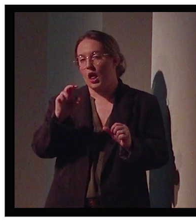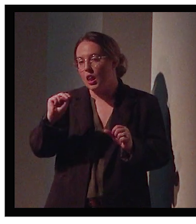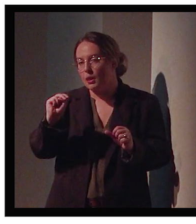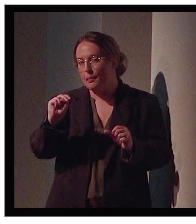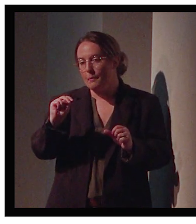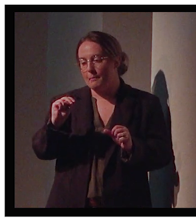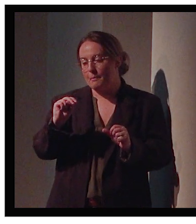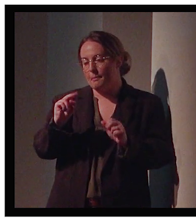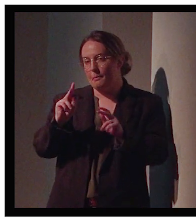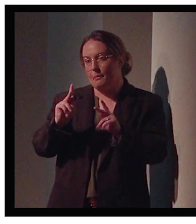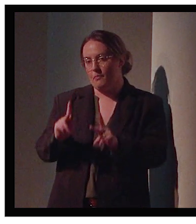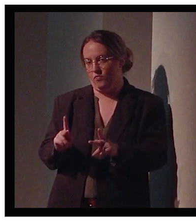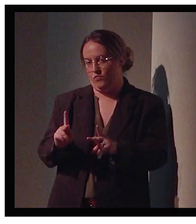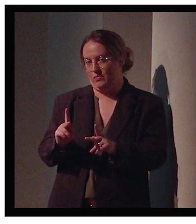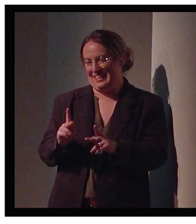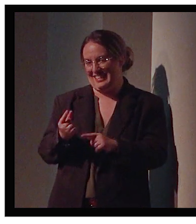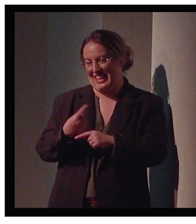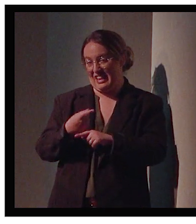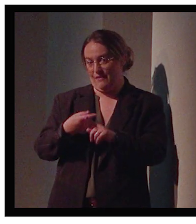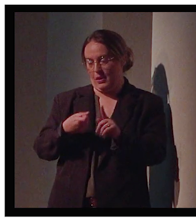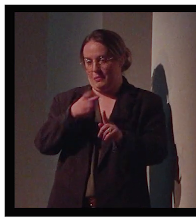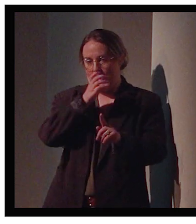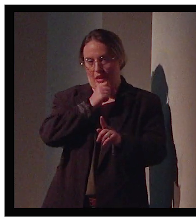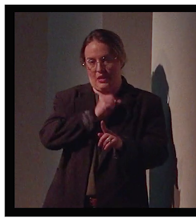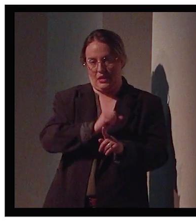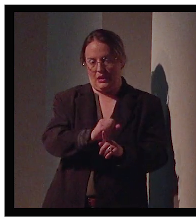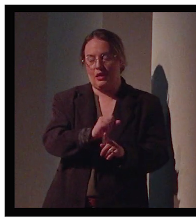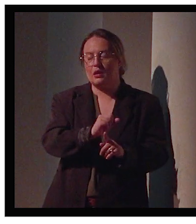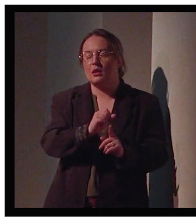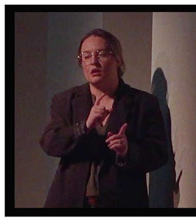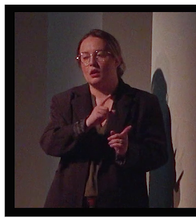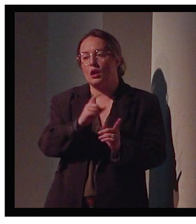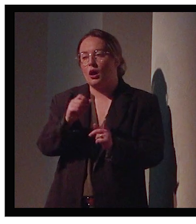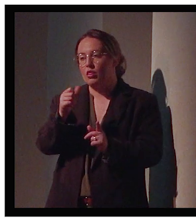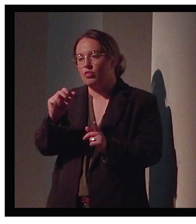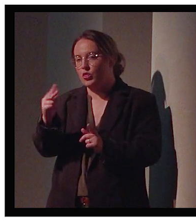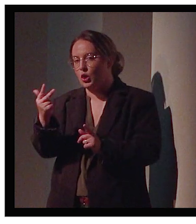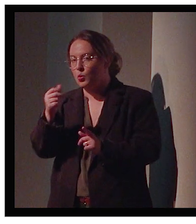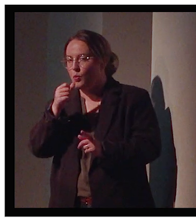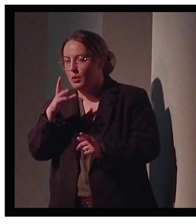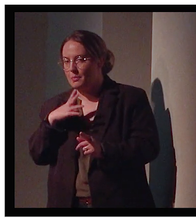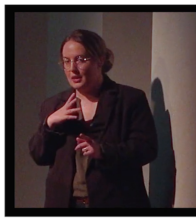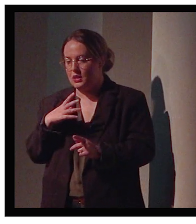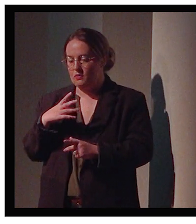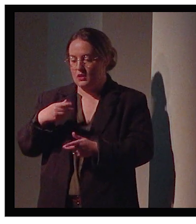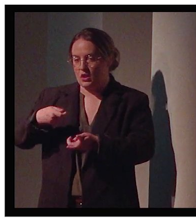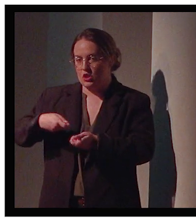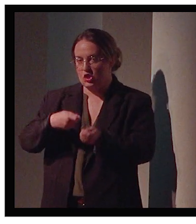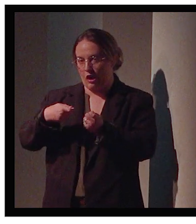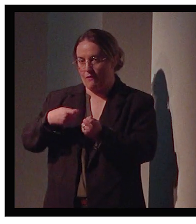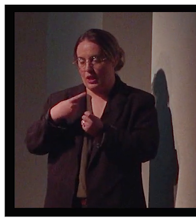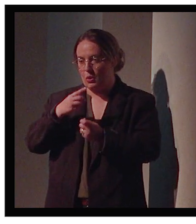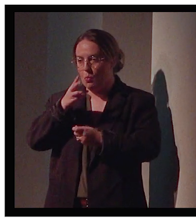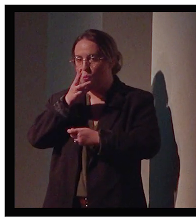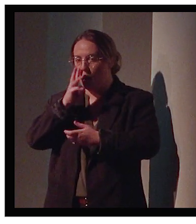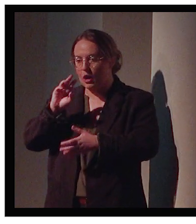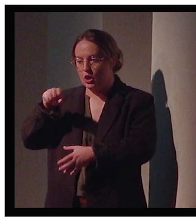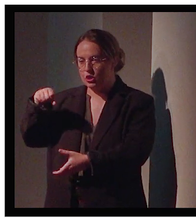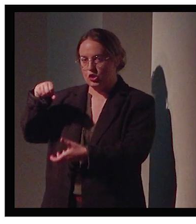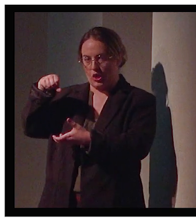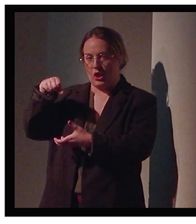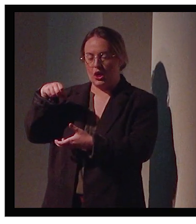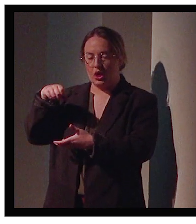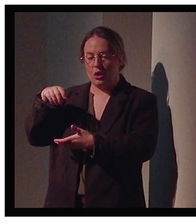antiquity. And the third woman, carrying a water and a shovel and a water jug, moves very gracefully, her